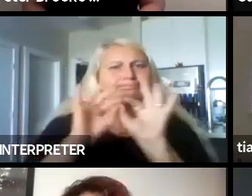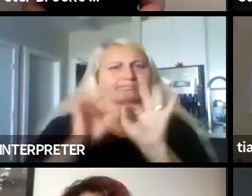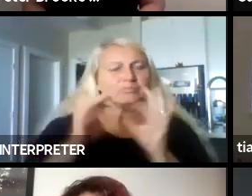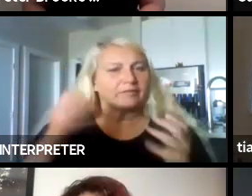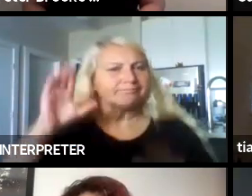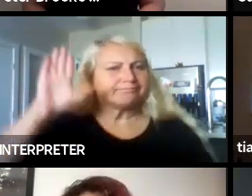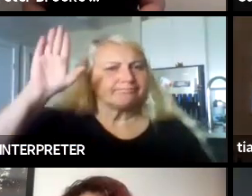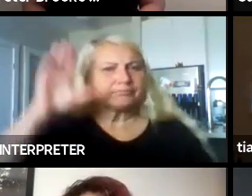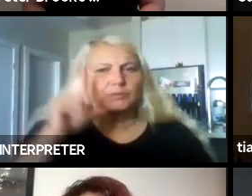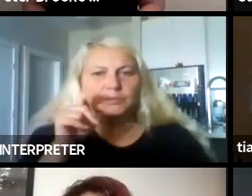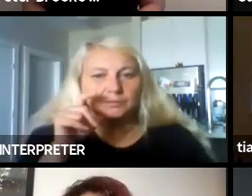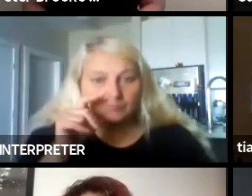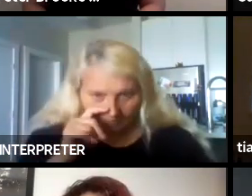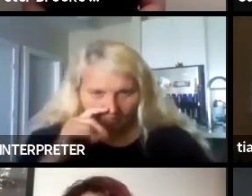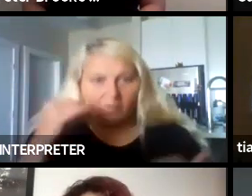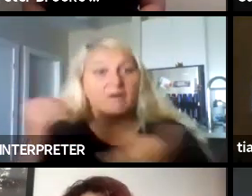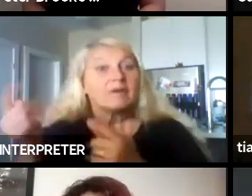Jessica W.